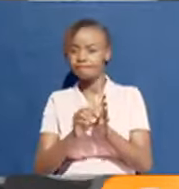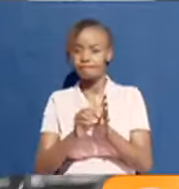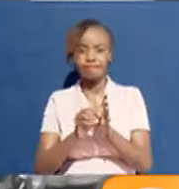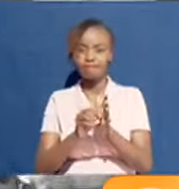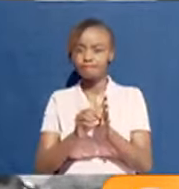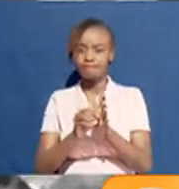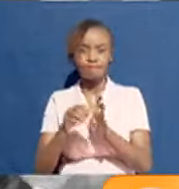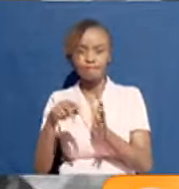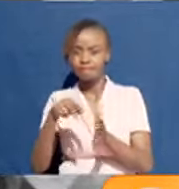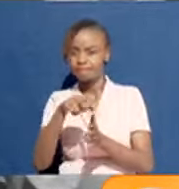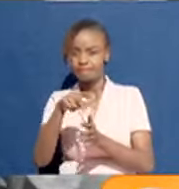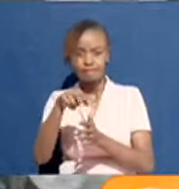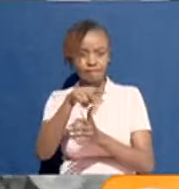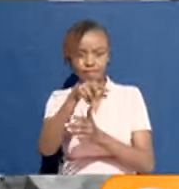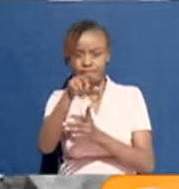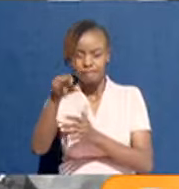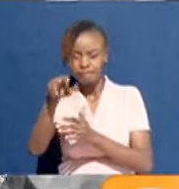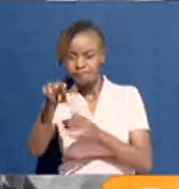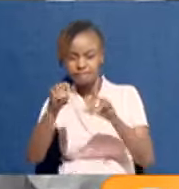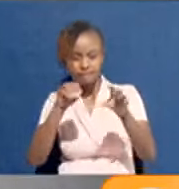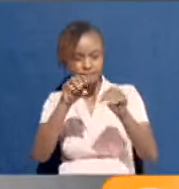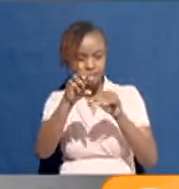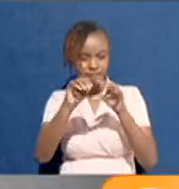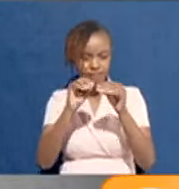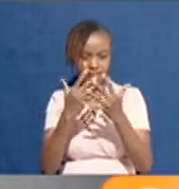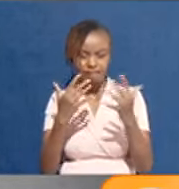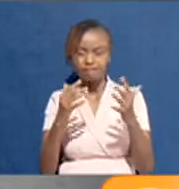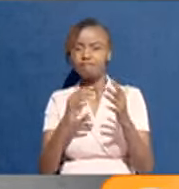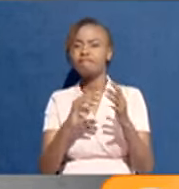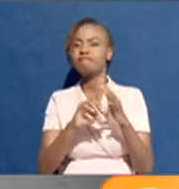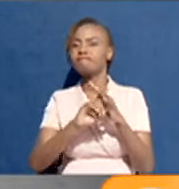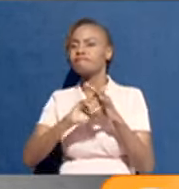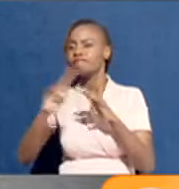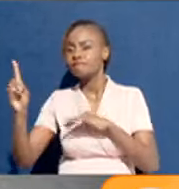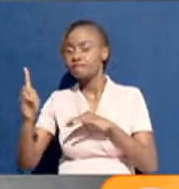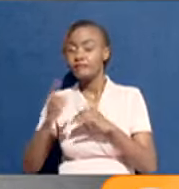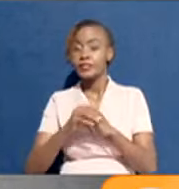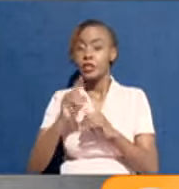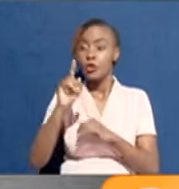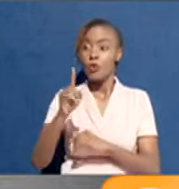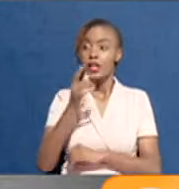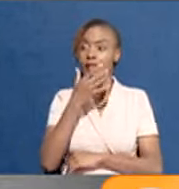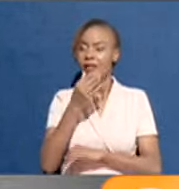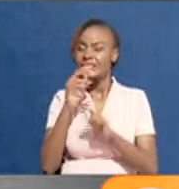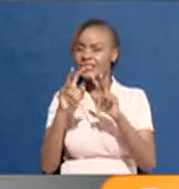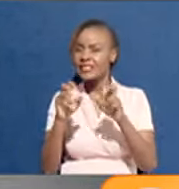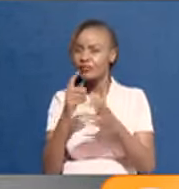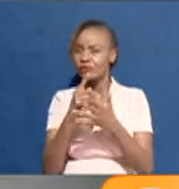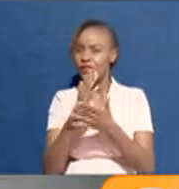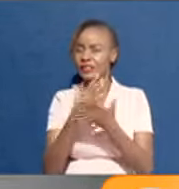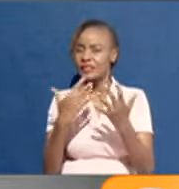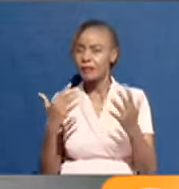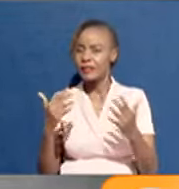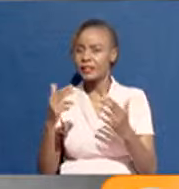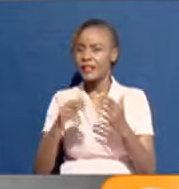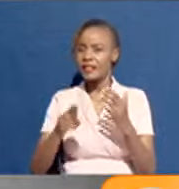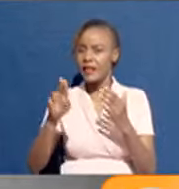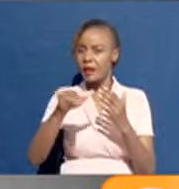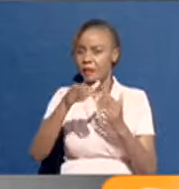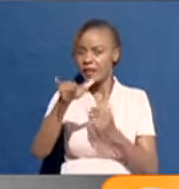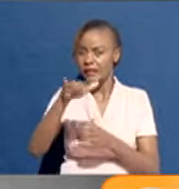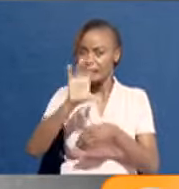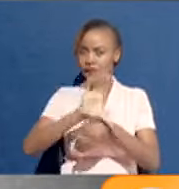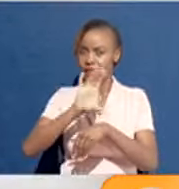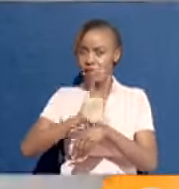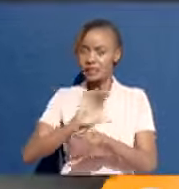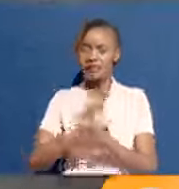later walk out with bags and other valuables. One of the robbers is captured searching for something in the upper area of the church.